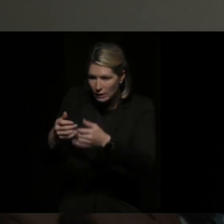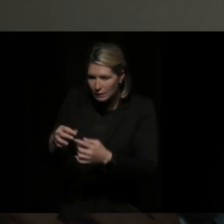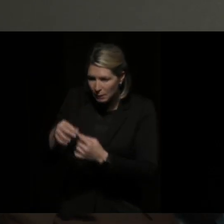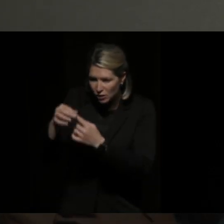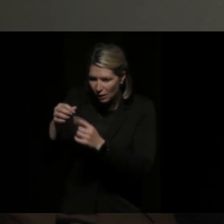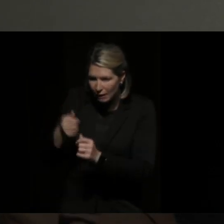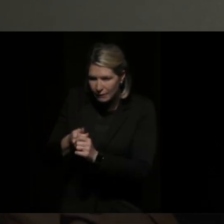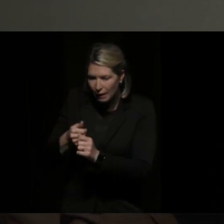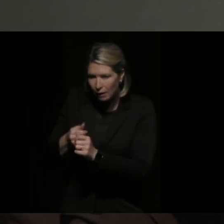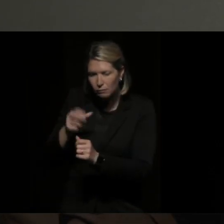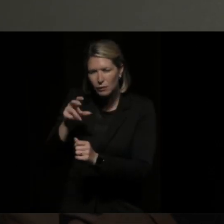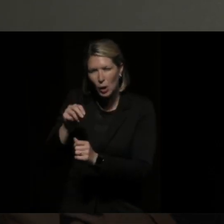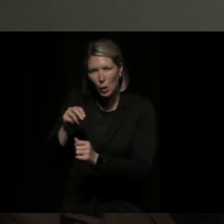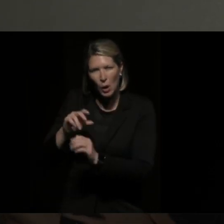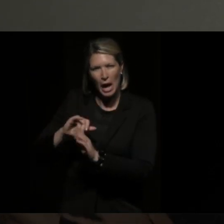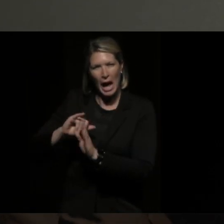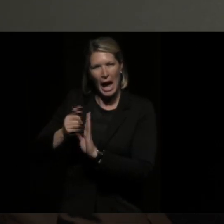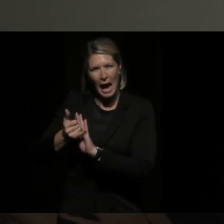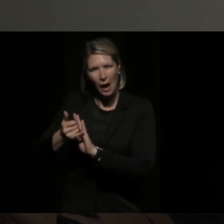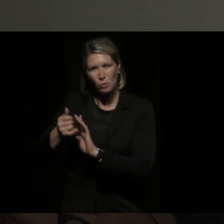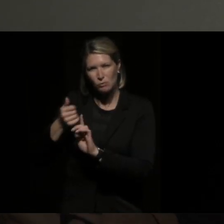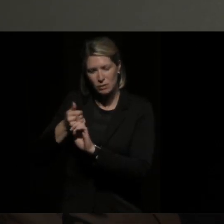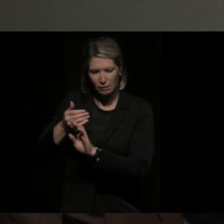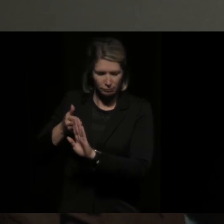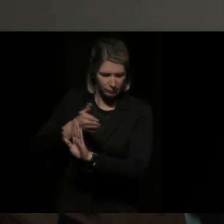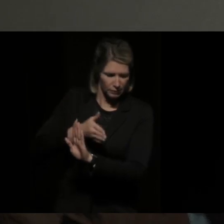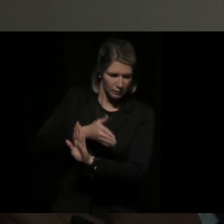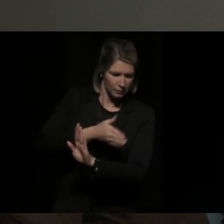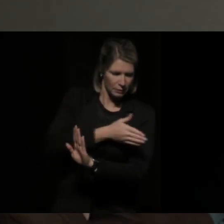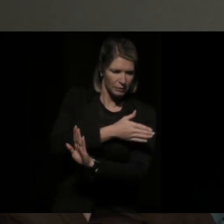It is the song playing behind me on a cell phone. No, I'm just kidding.